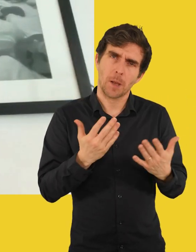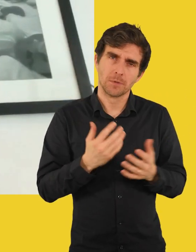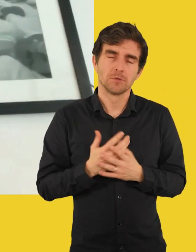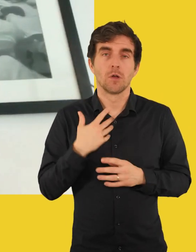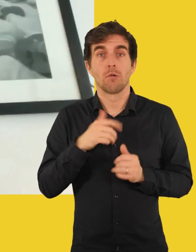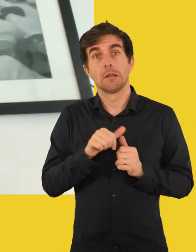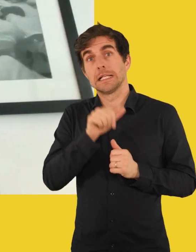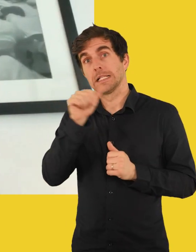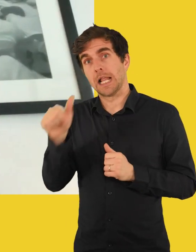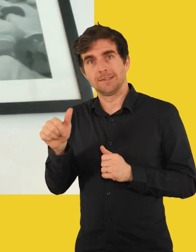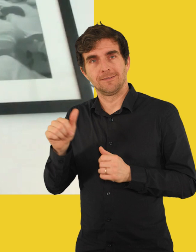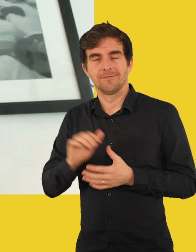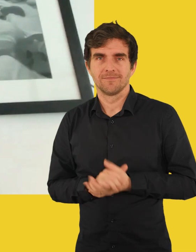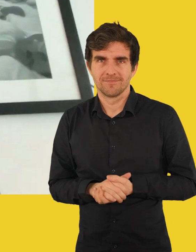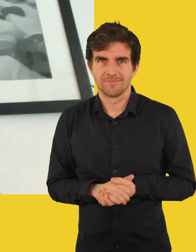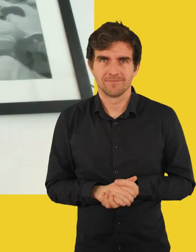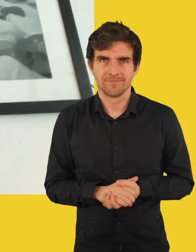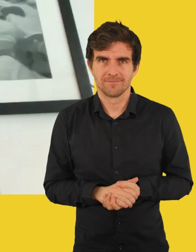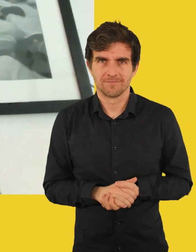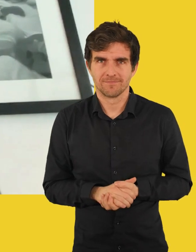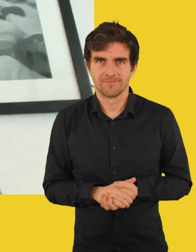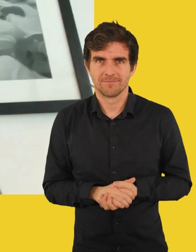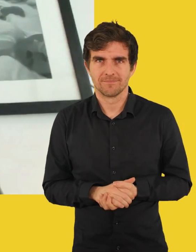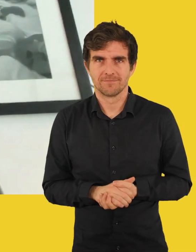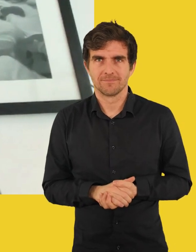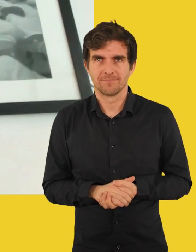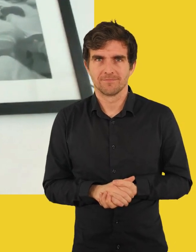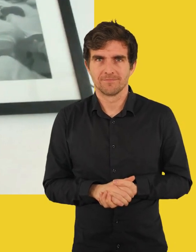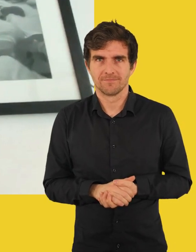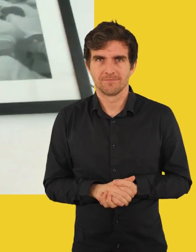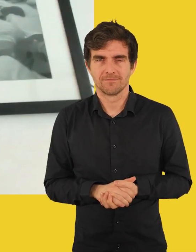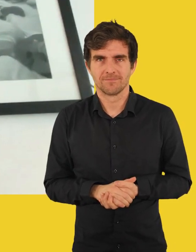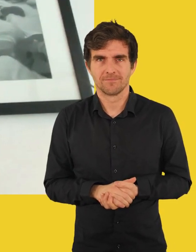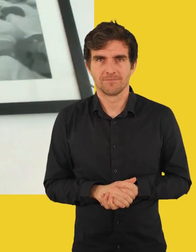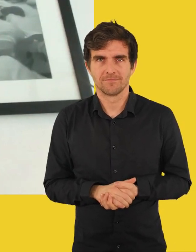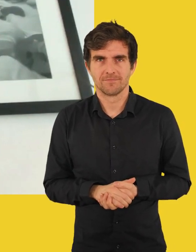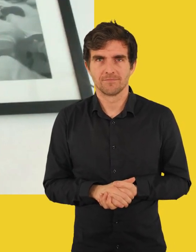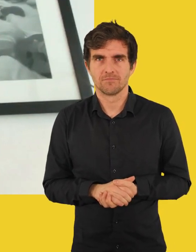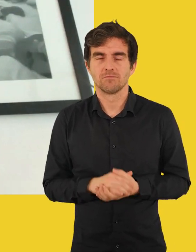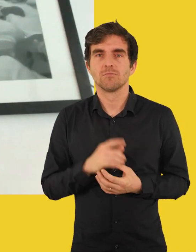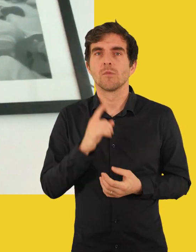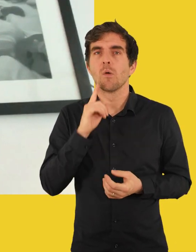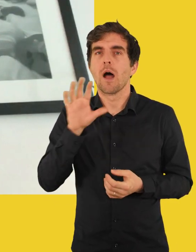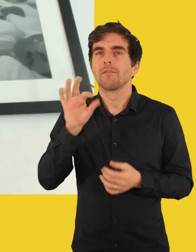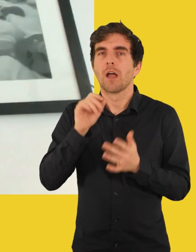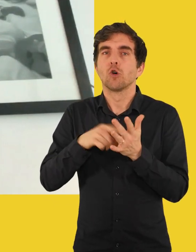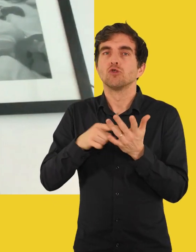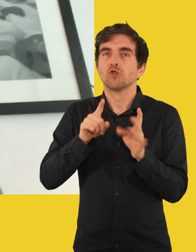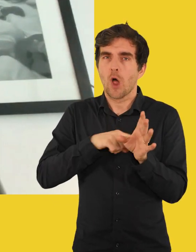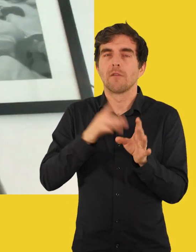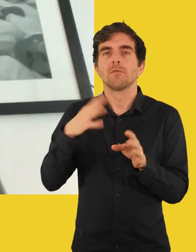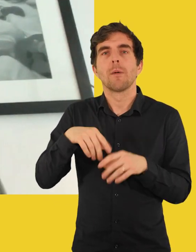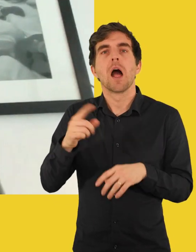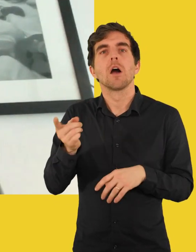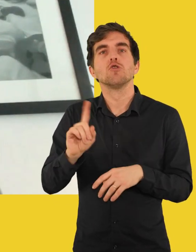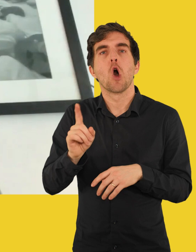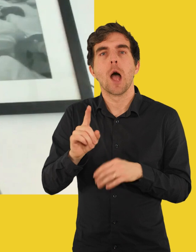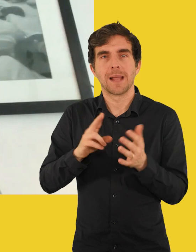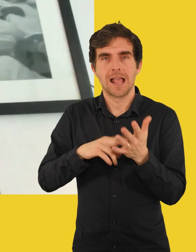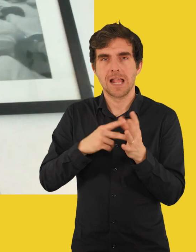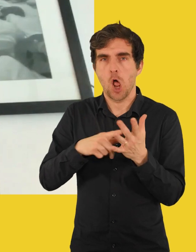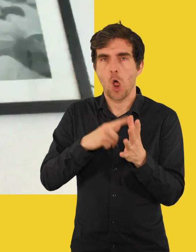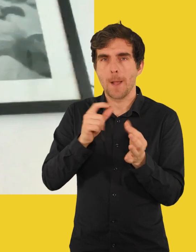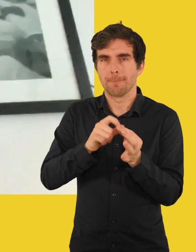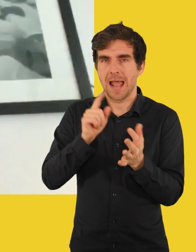Thanks so much. Okay, so we'll move on to the next connection, and I'd love to invite